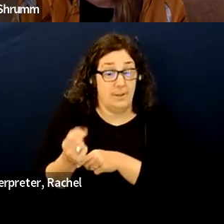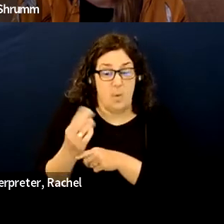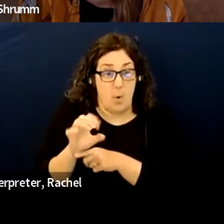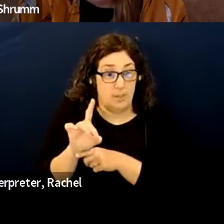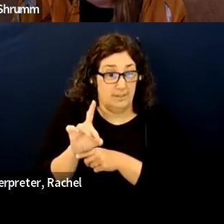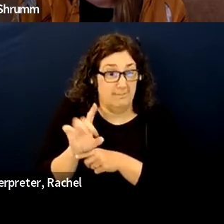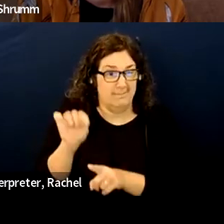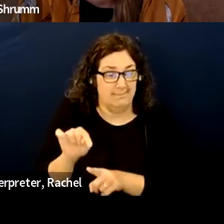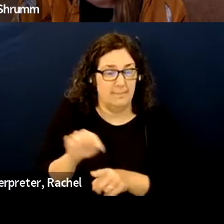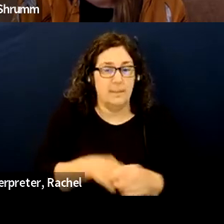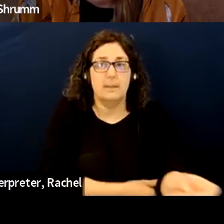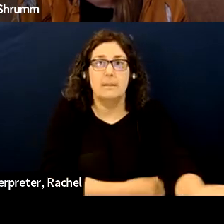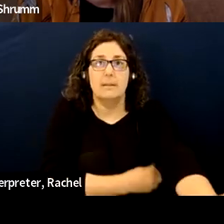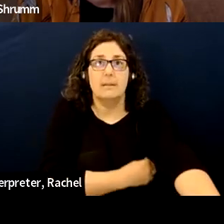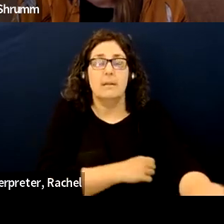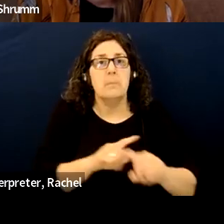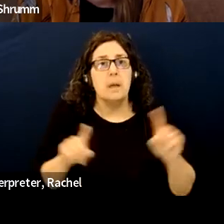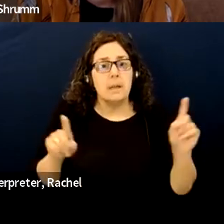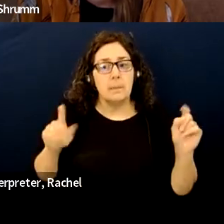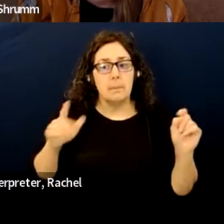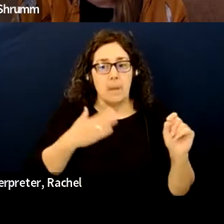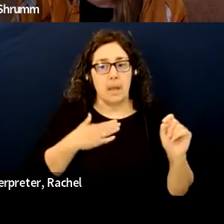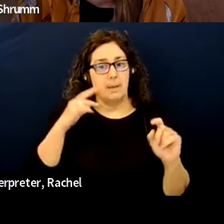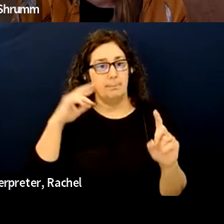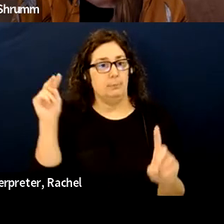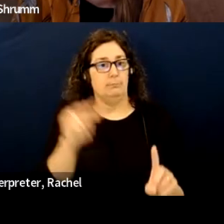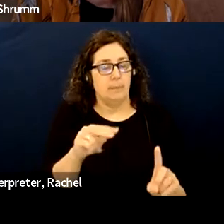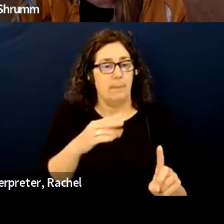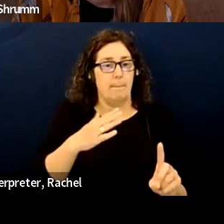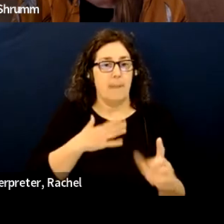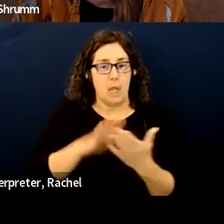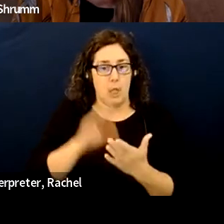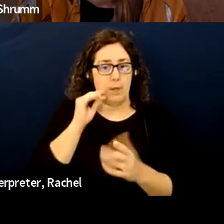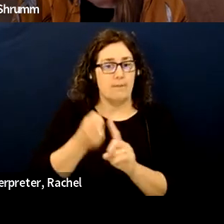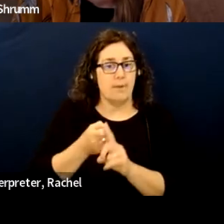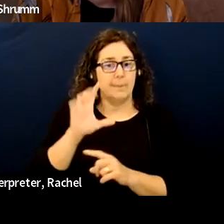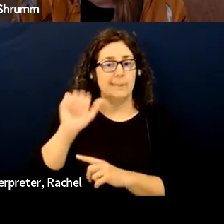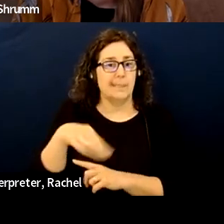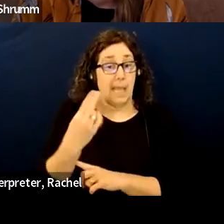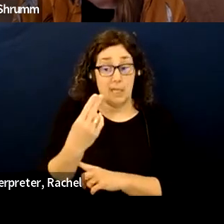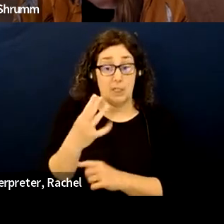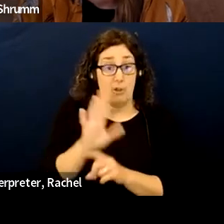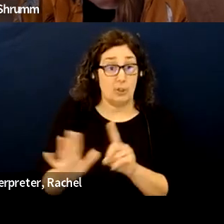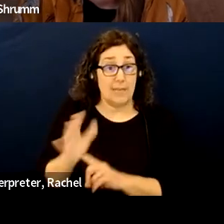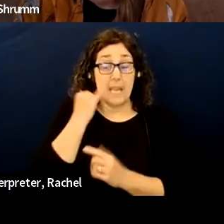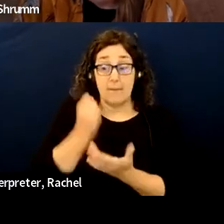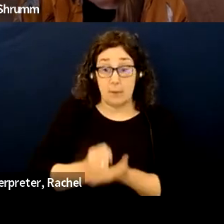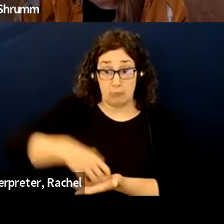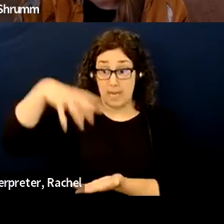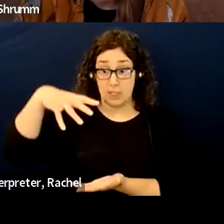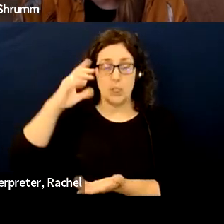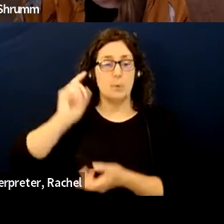my kind of outlook and my teachings from Saanich culture is that when you're rich, you know, you give everything